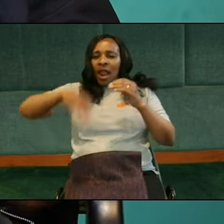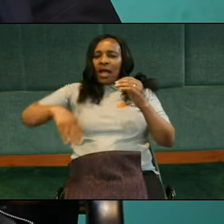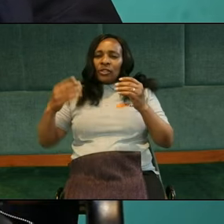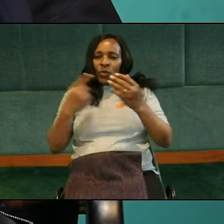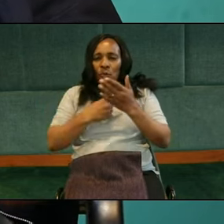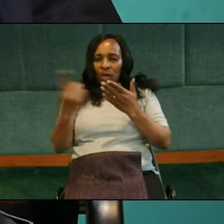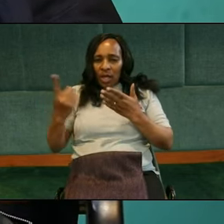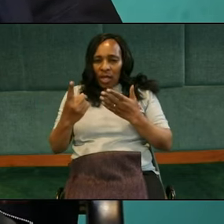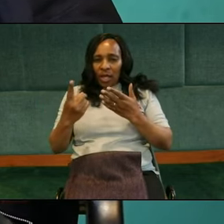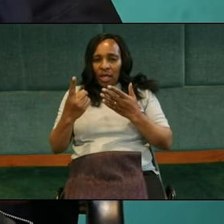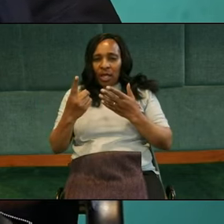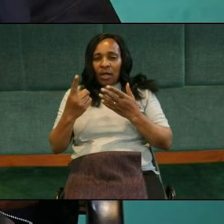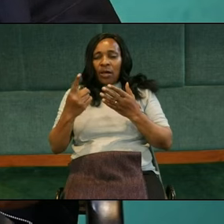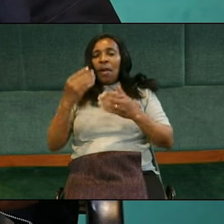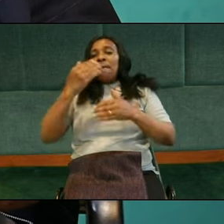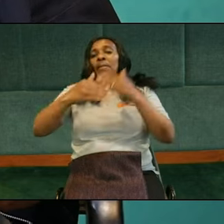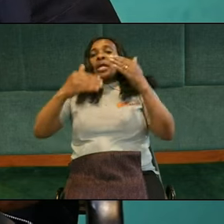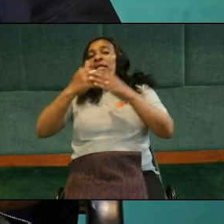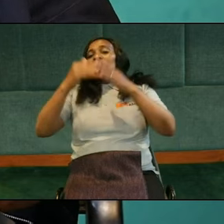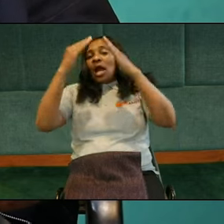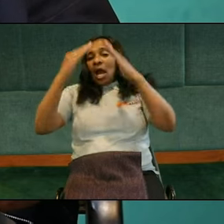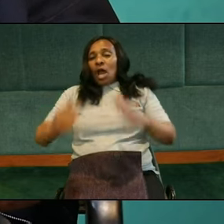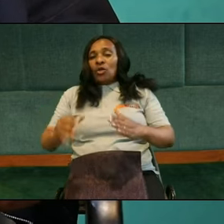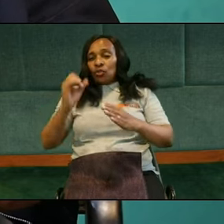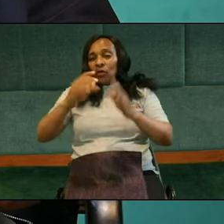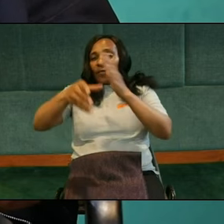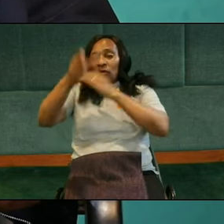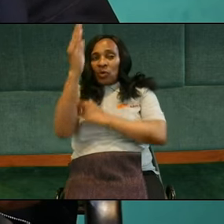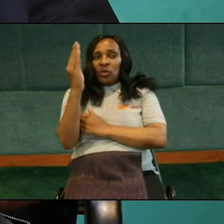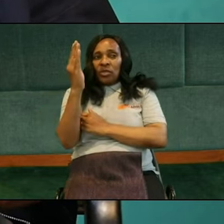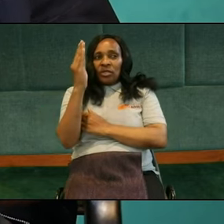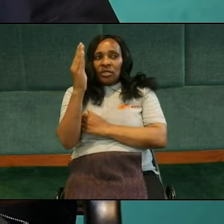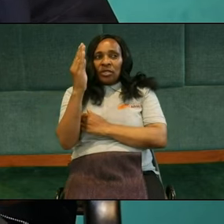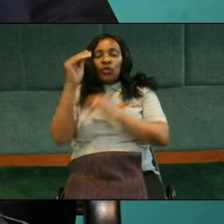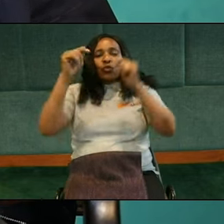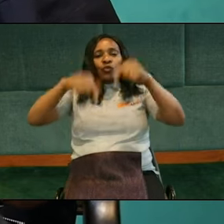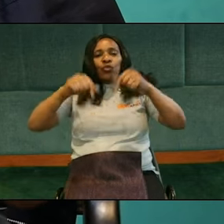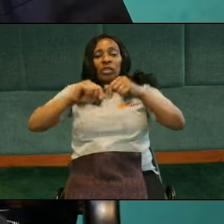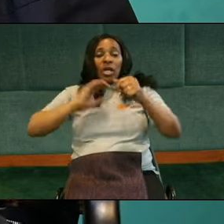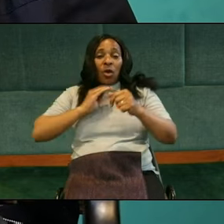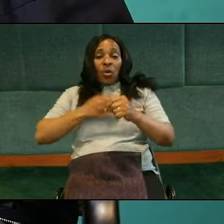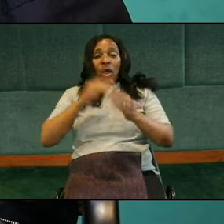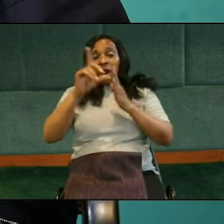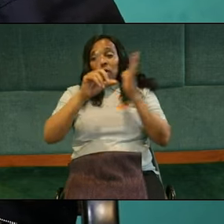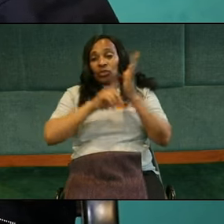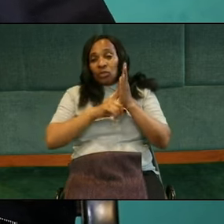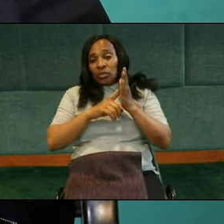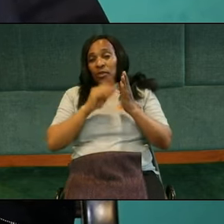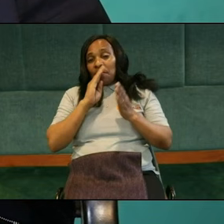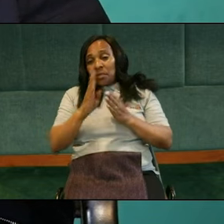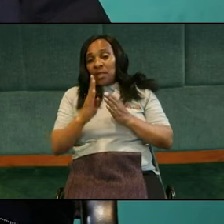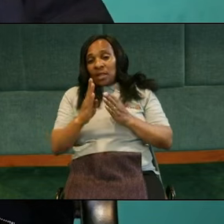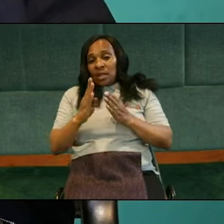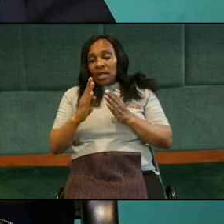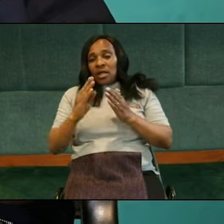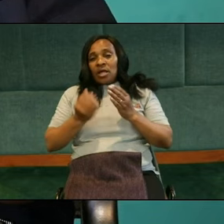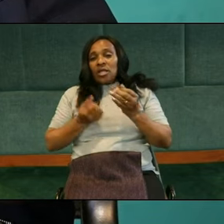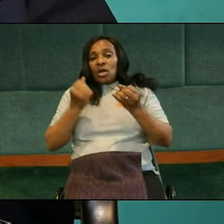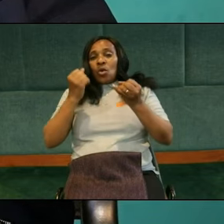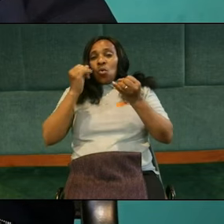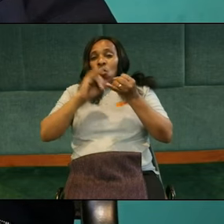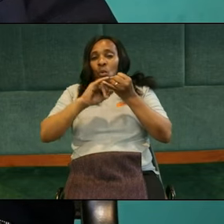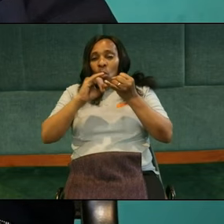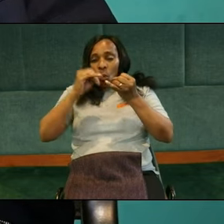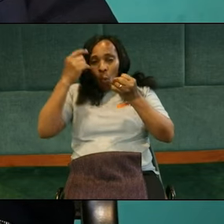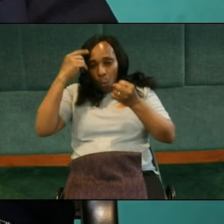we covered building a house of God. Today our lesson will be the wise and